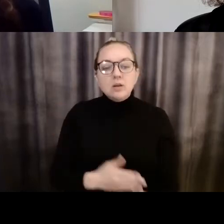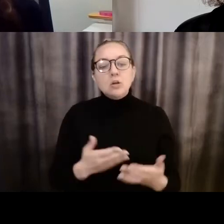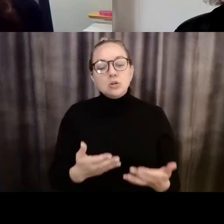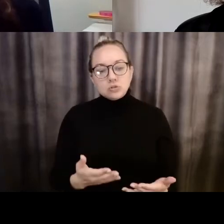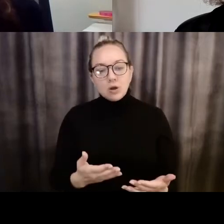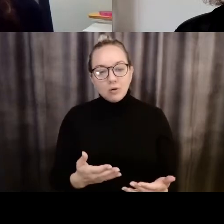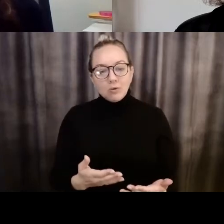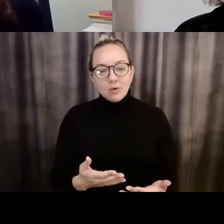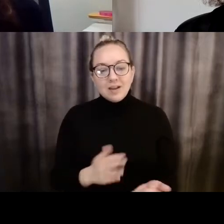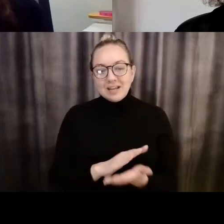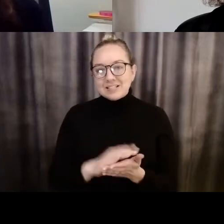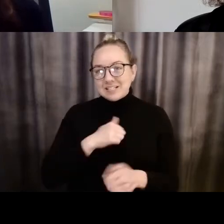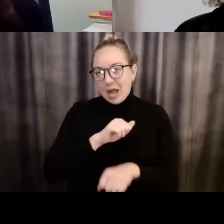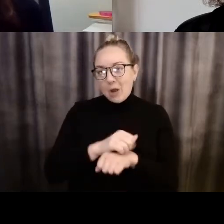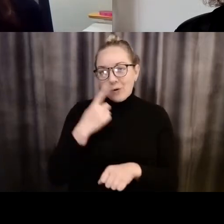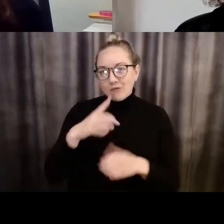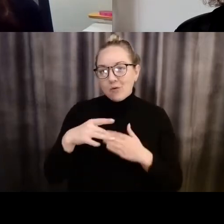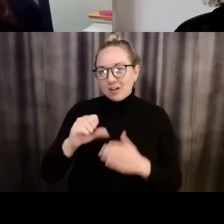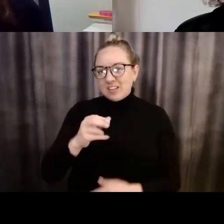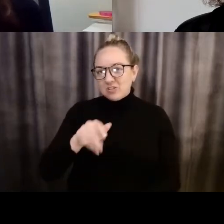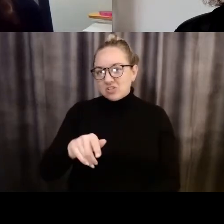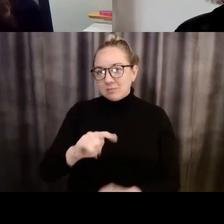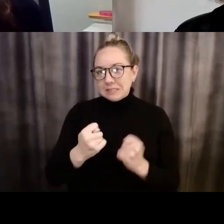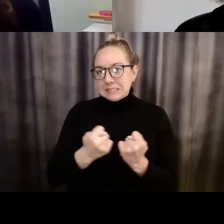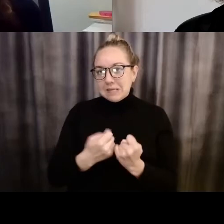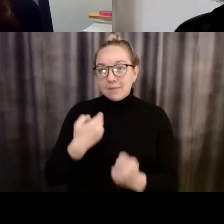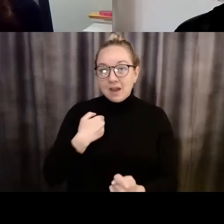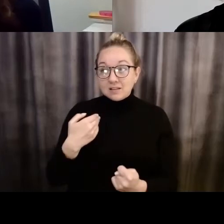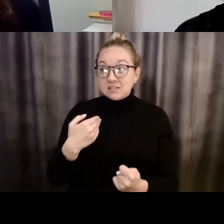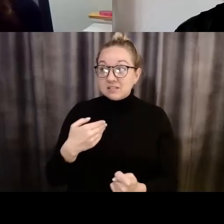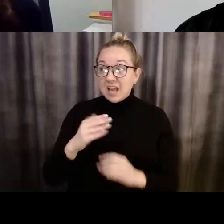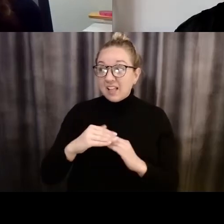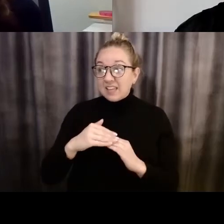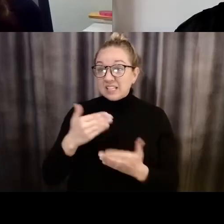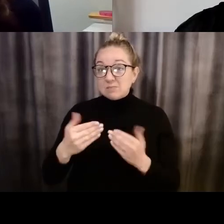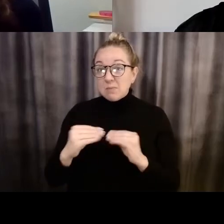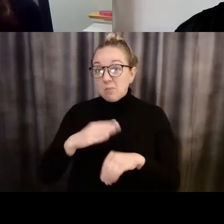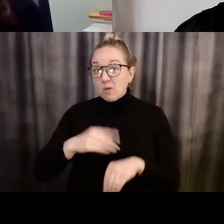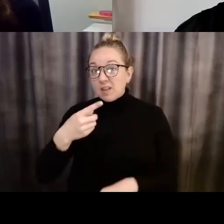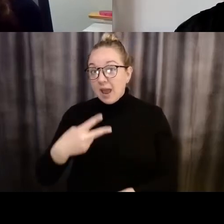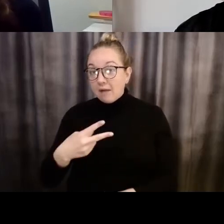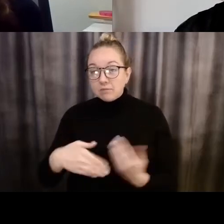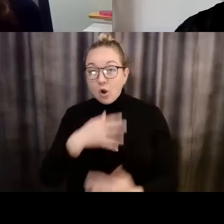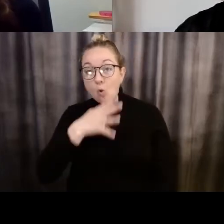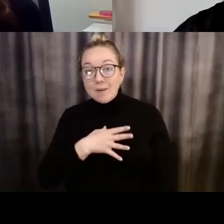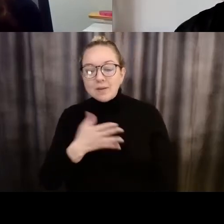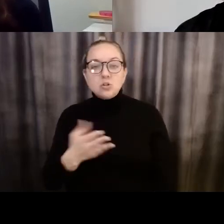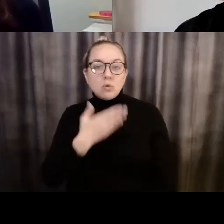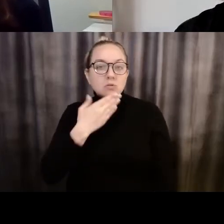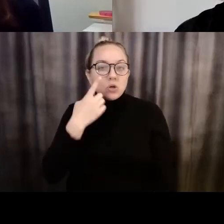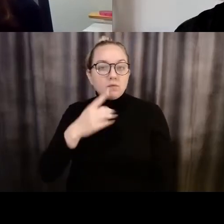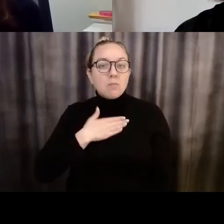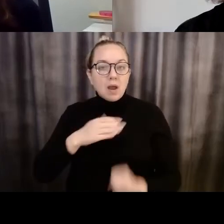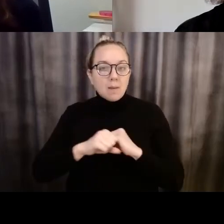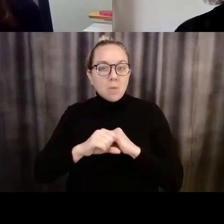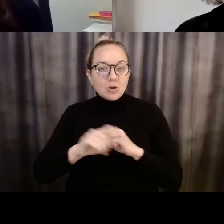half or more women. So it was very good for my team, for my marketing team, to see my